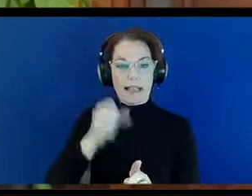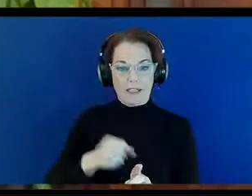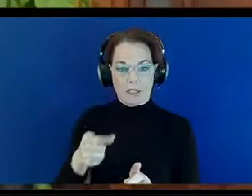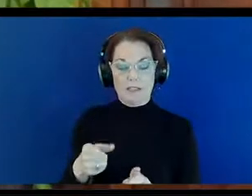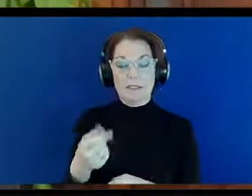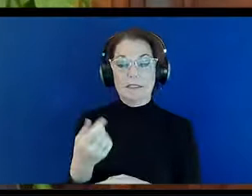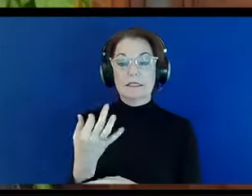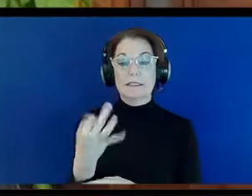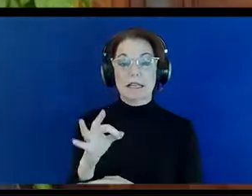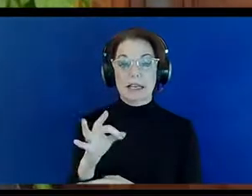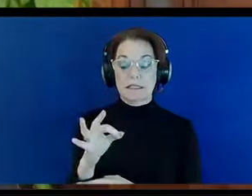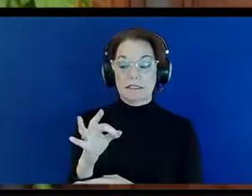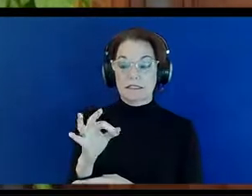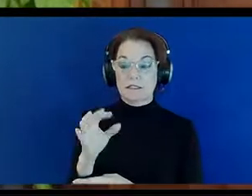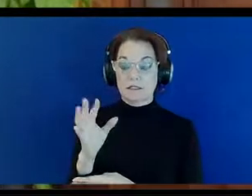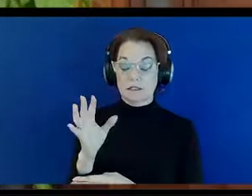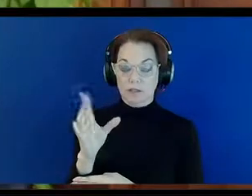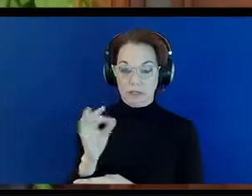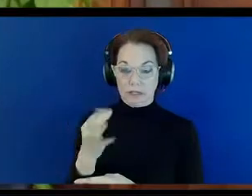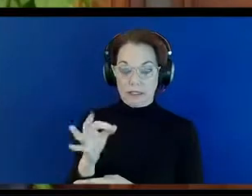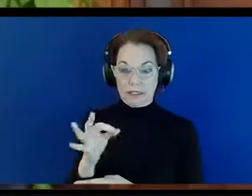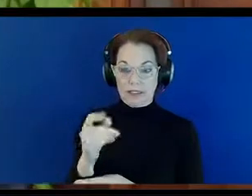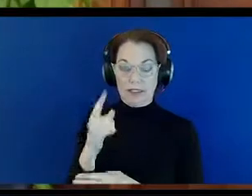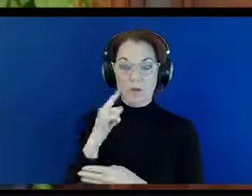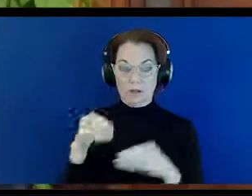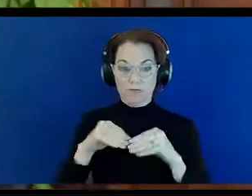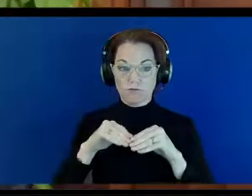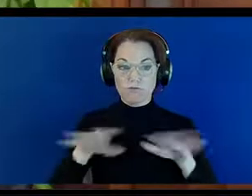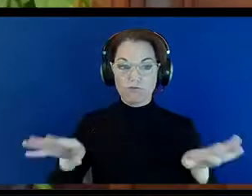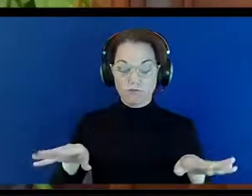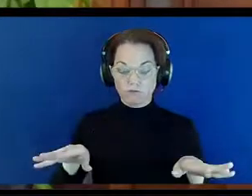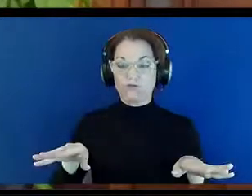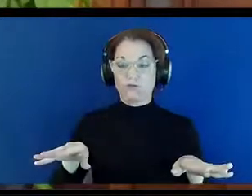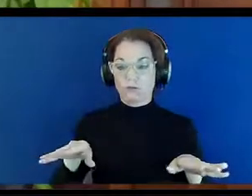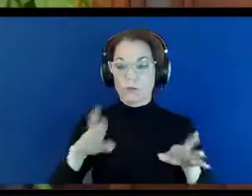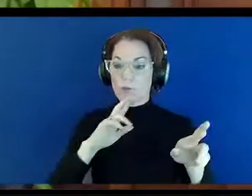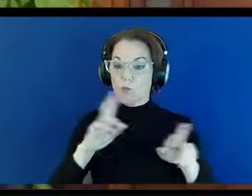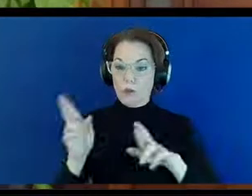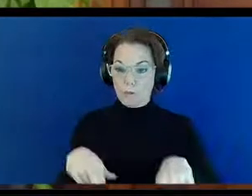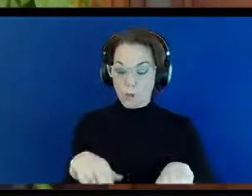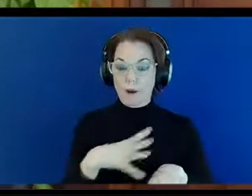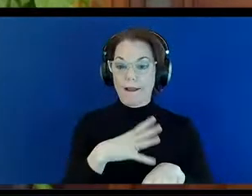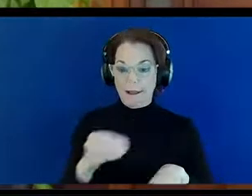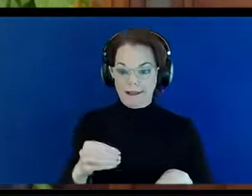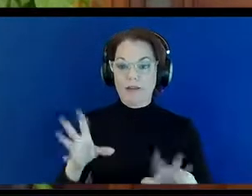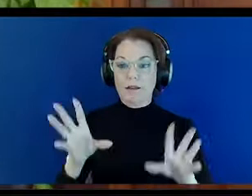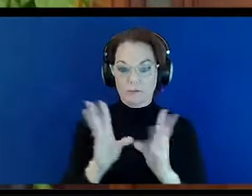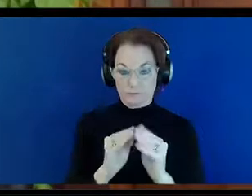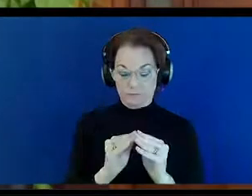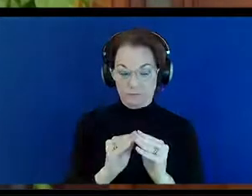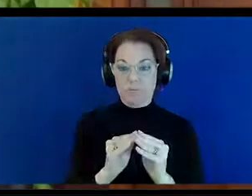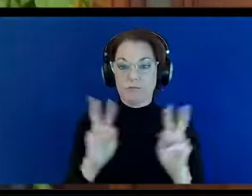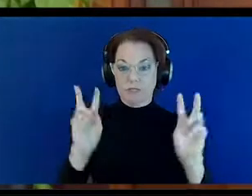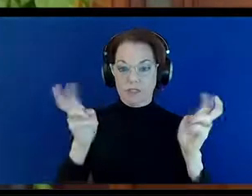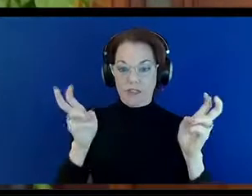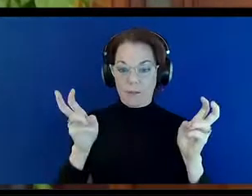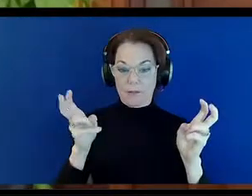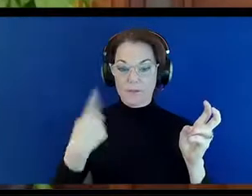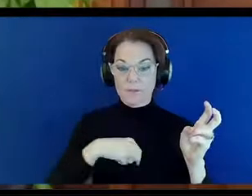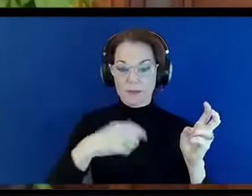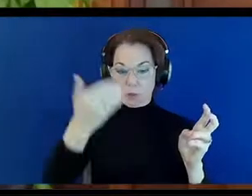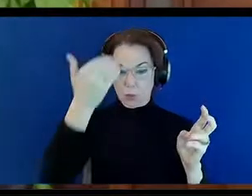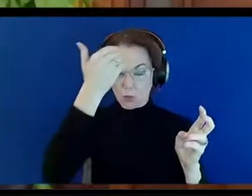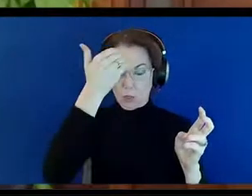a bipartisan report on falls and held a hearing on this same topic. We know that a quarter